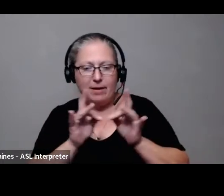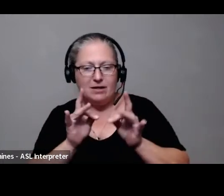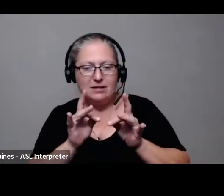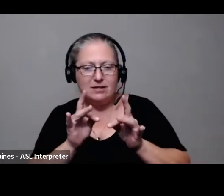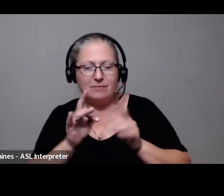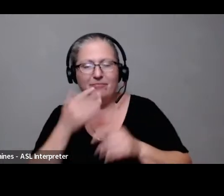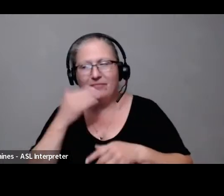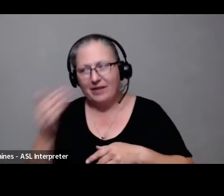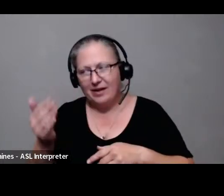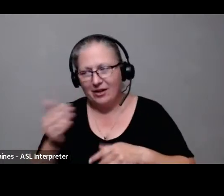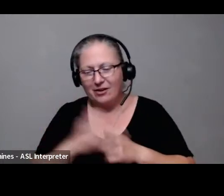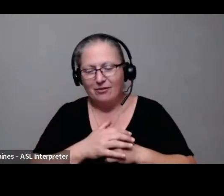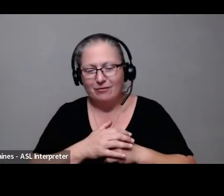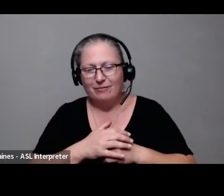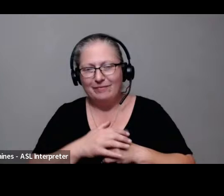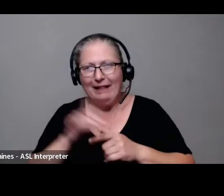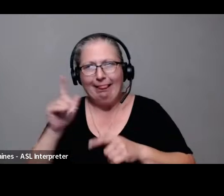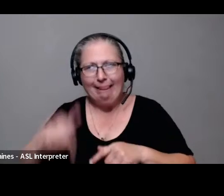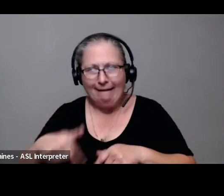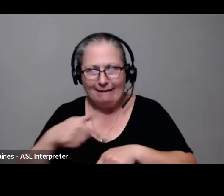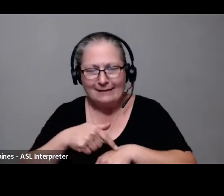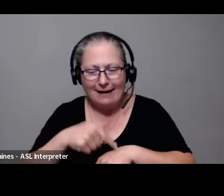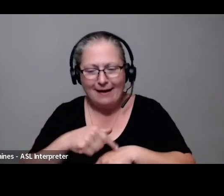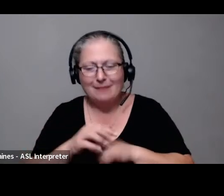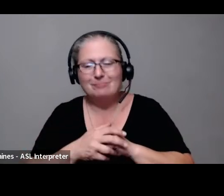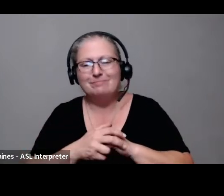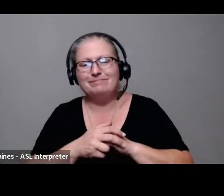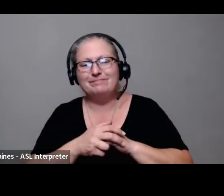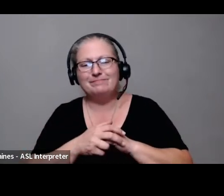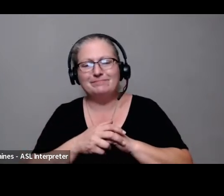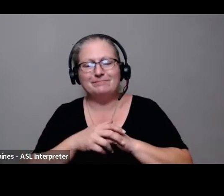apologize. Thank you. It's late.